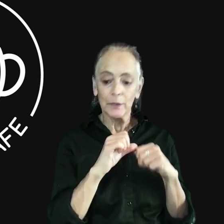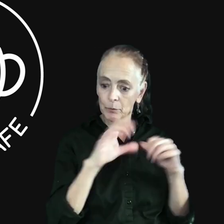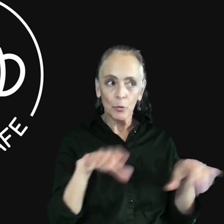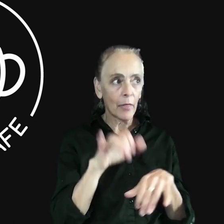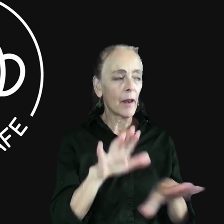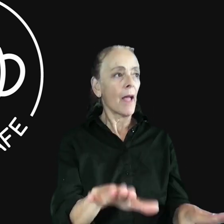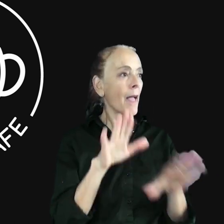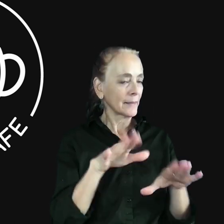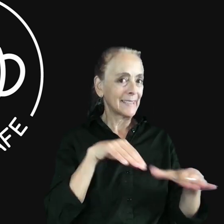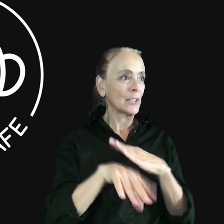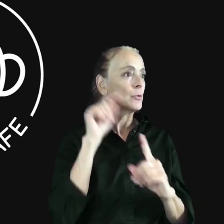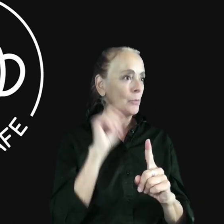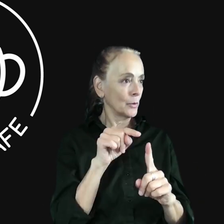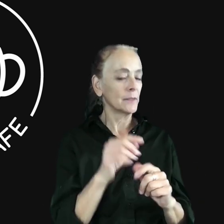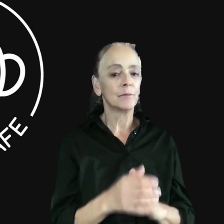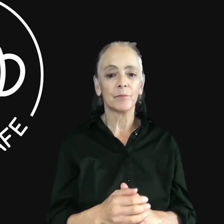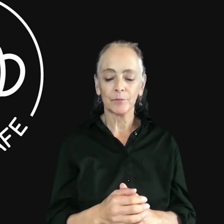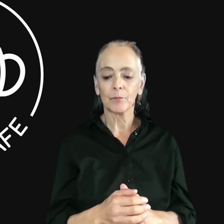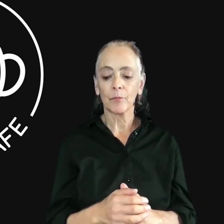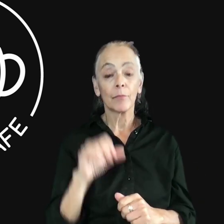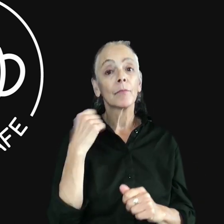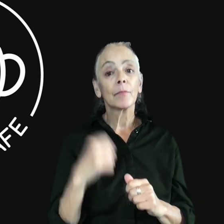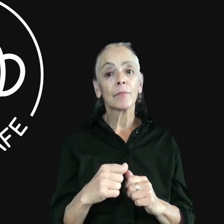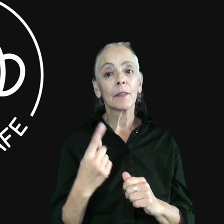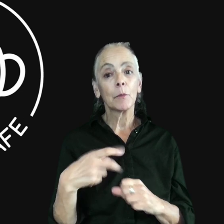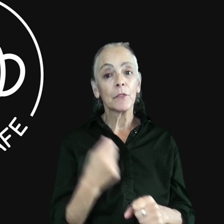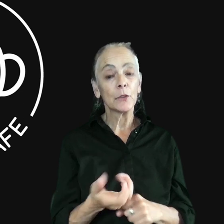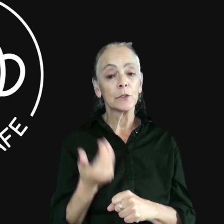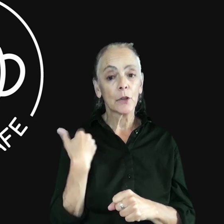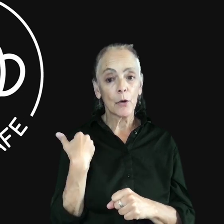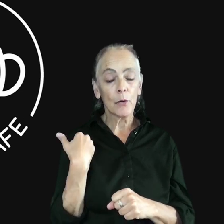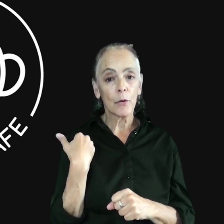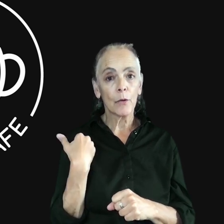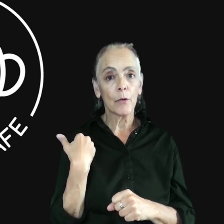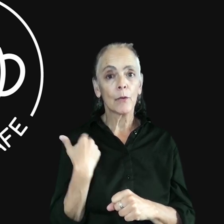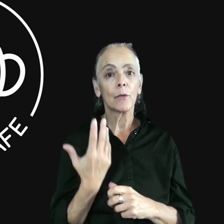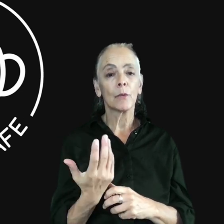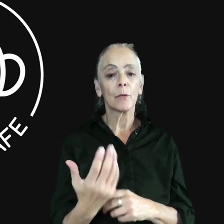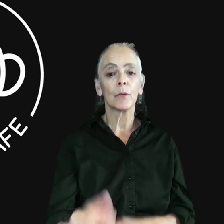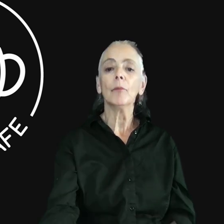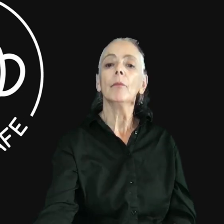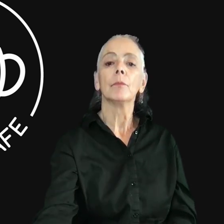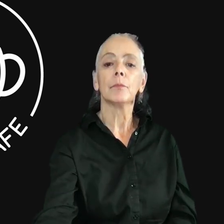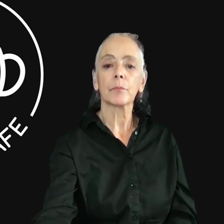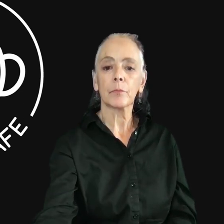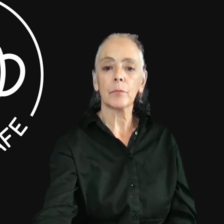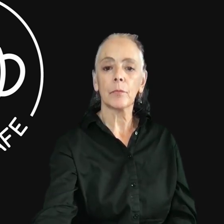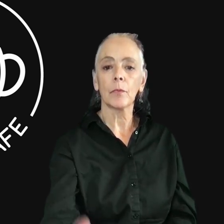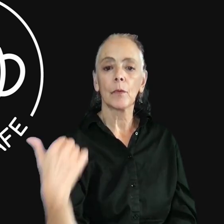entry point uh i mean um i remember a couple of years ago uh when we we